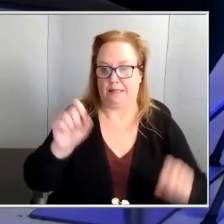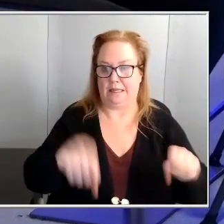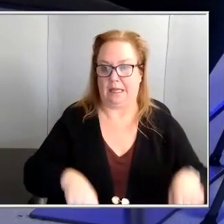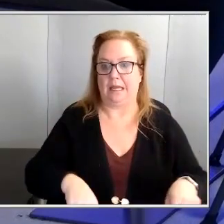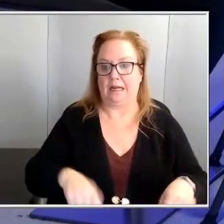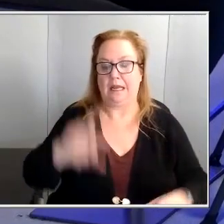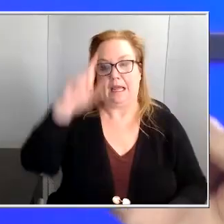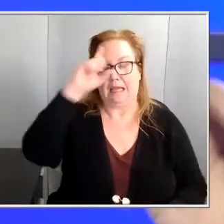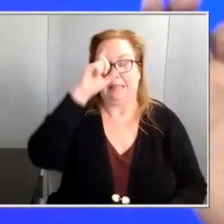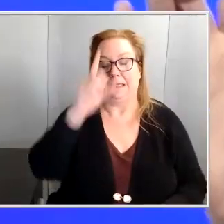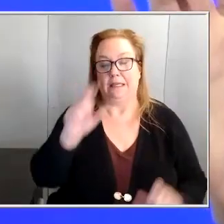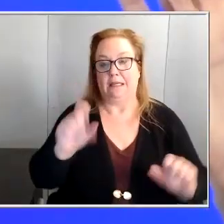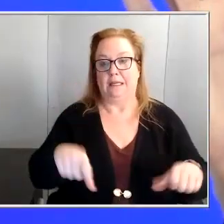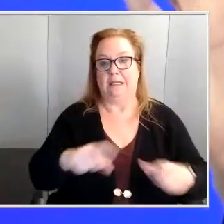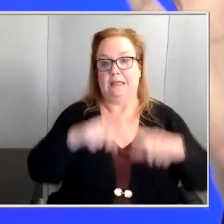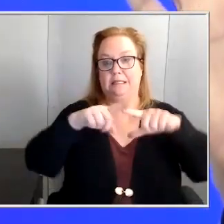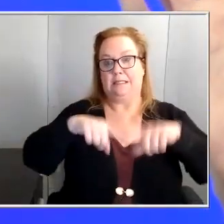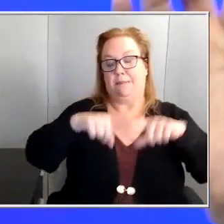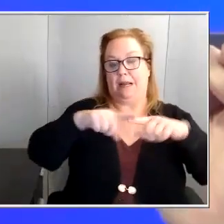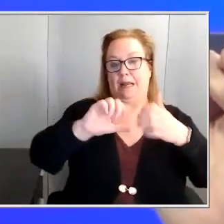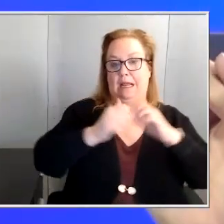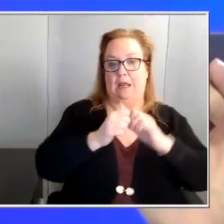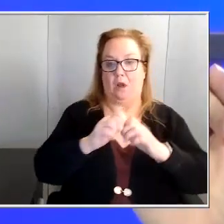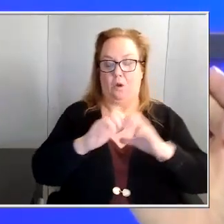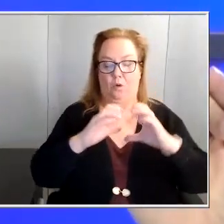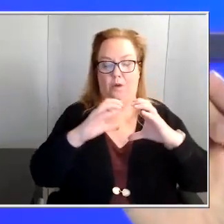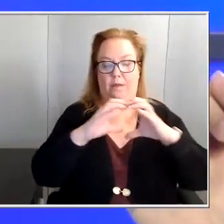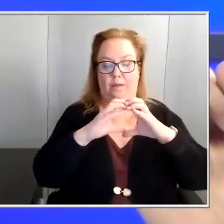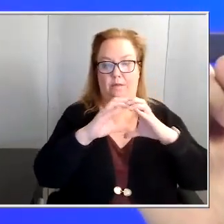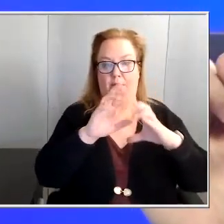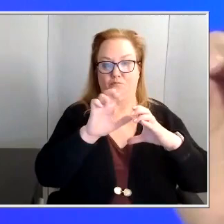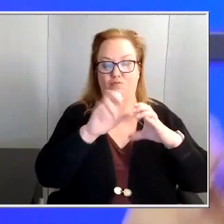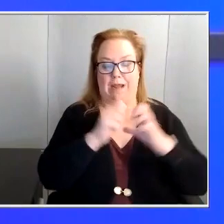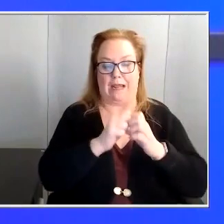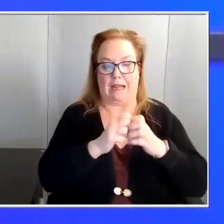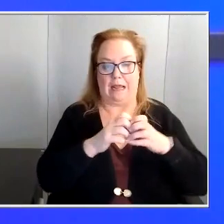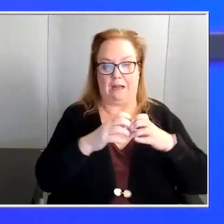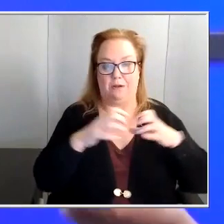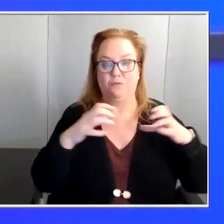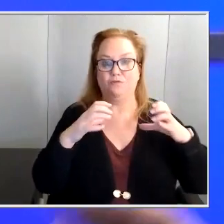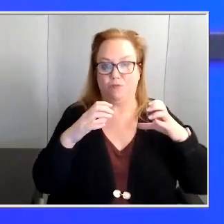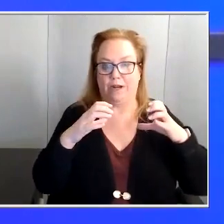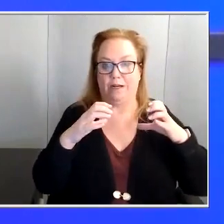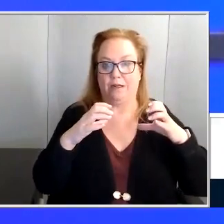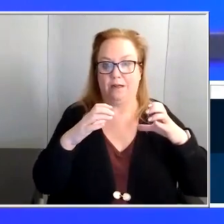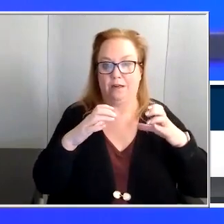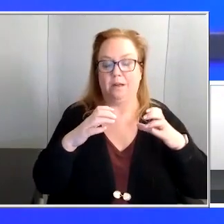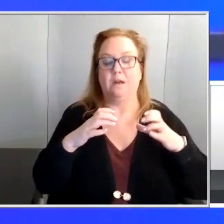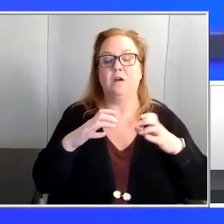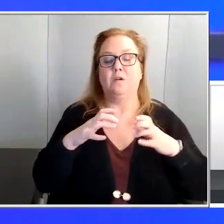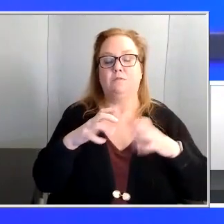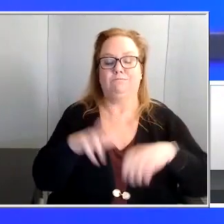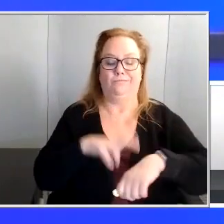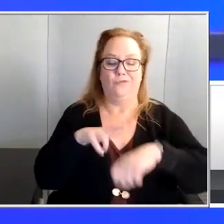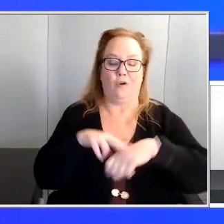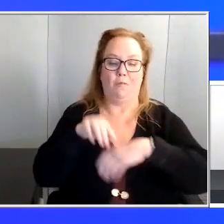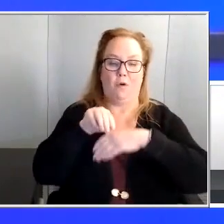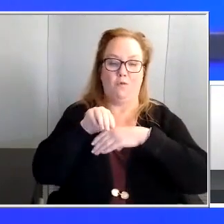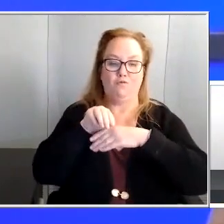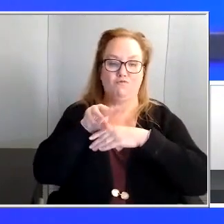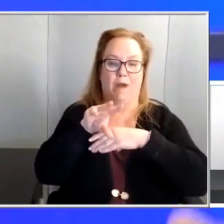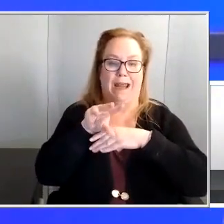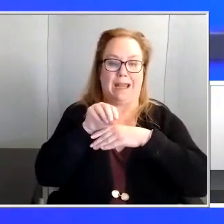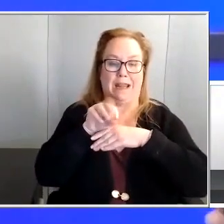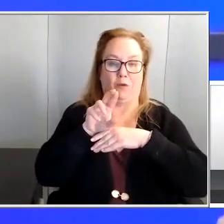that depending on how the cavity had contracted for Tracy, traditional radiation probably would have still been